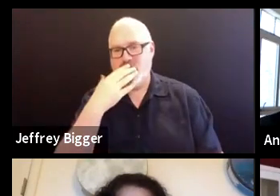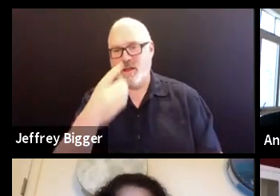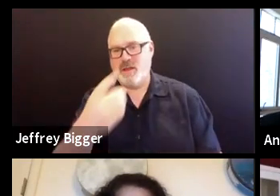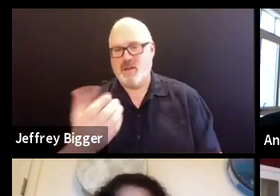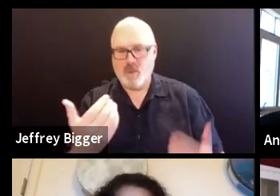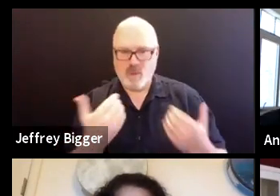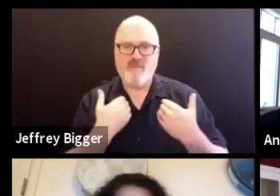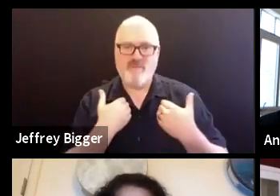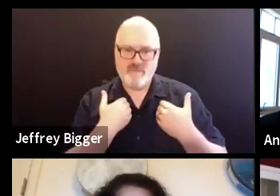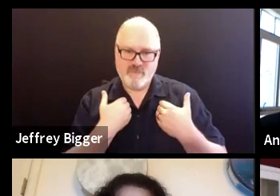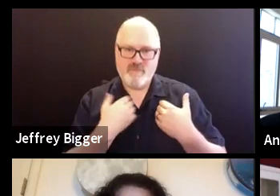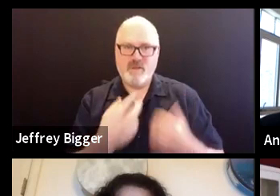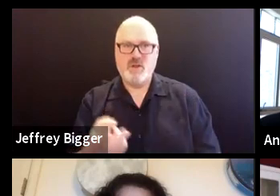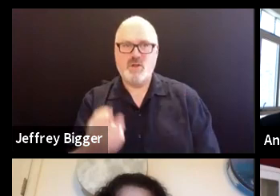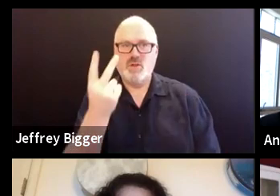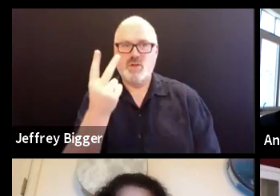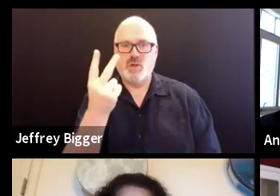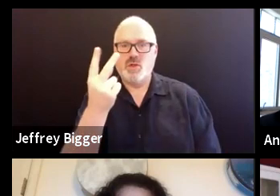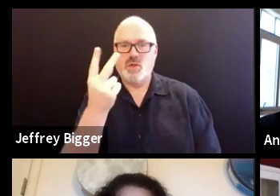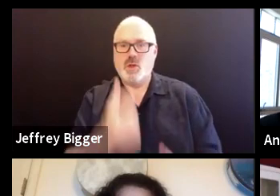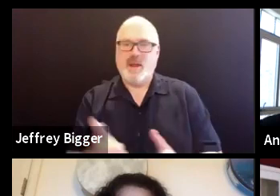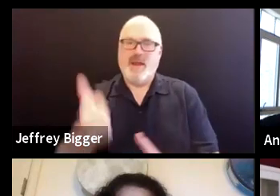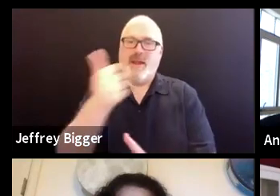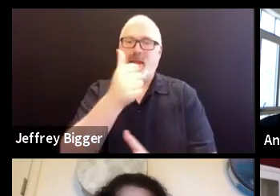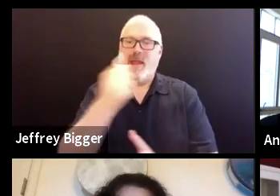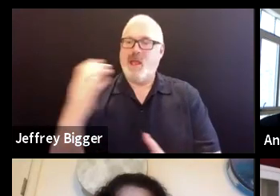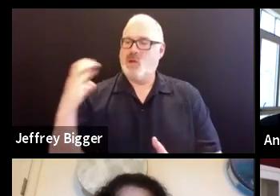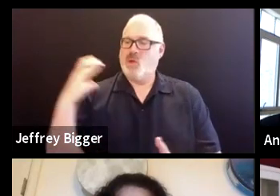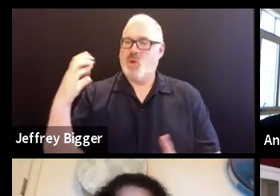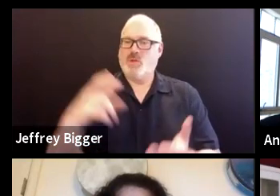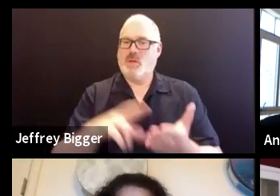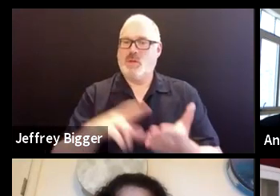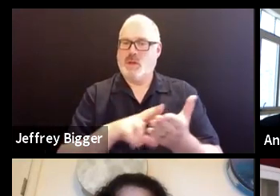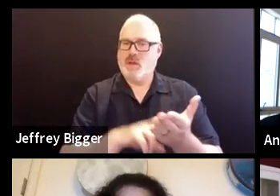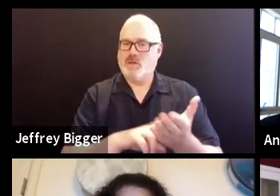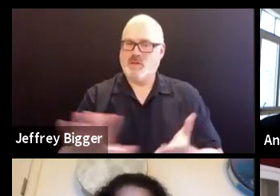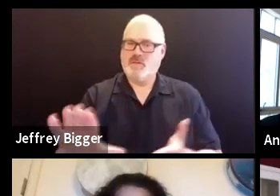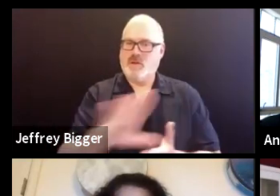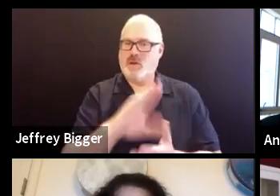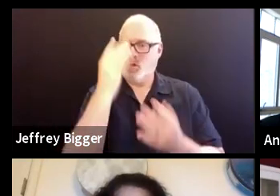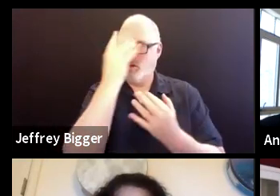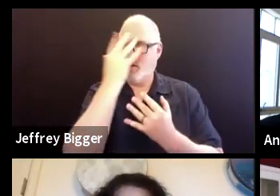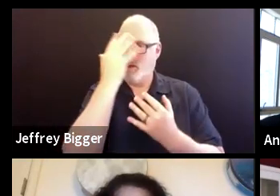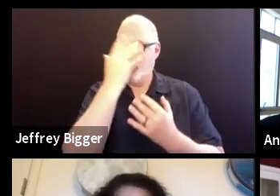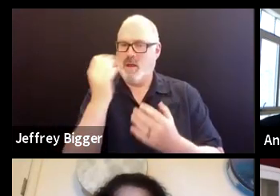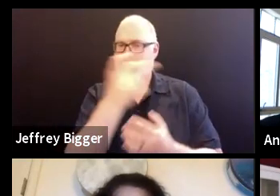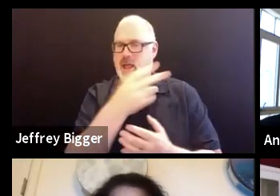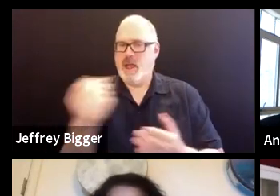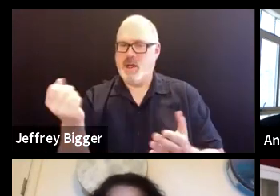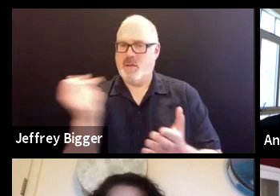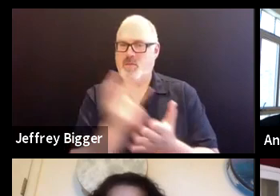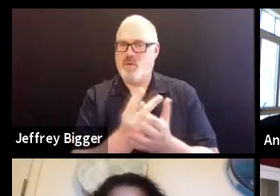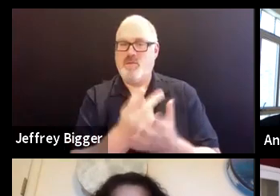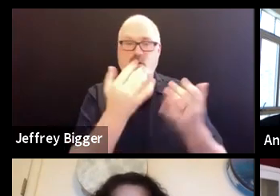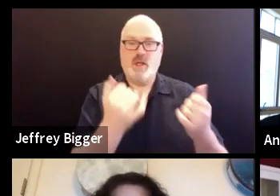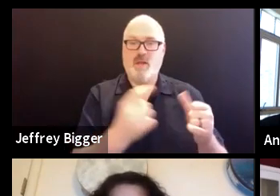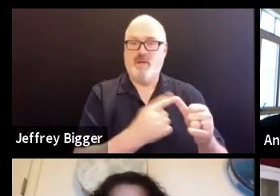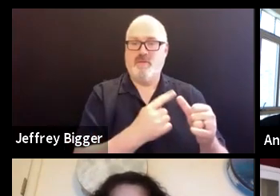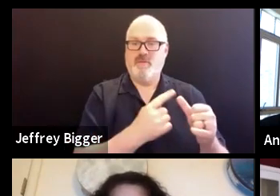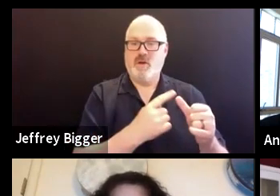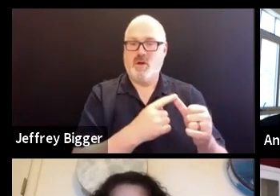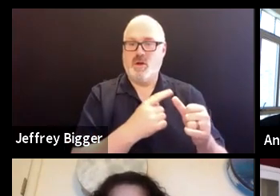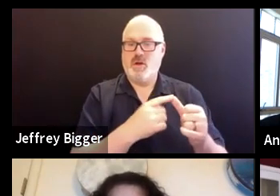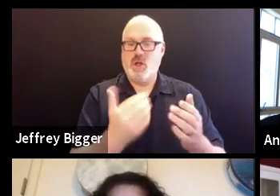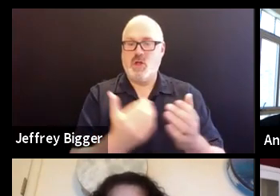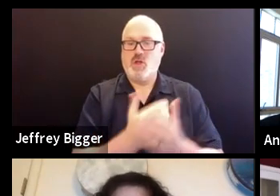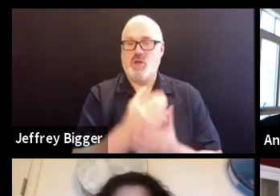have 2 head coach contracts for your consideration and approval today. The first is our new